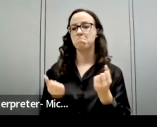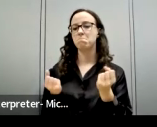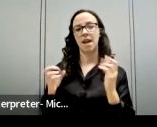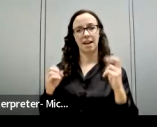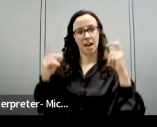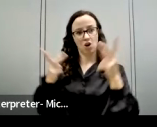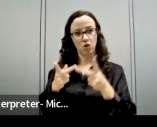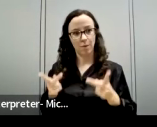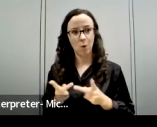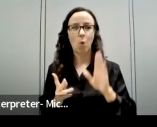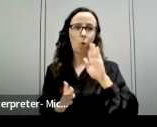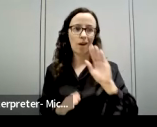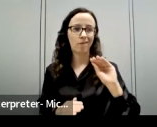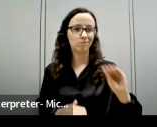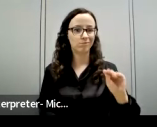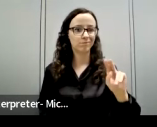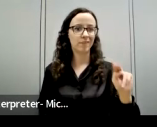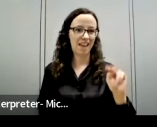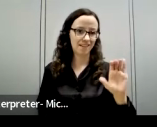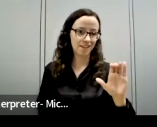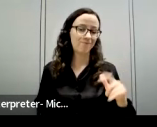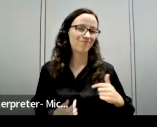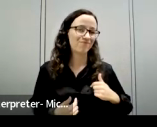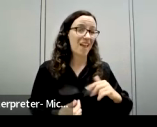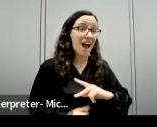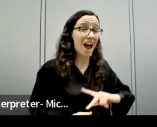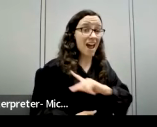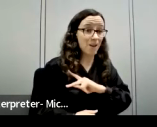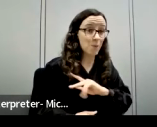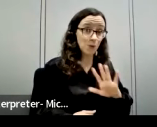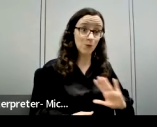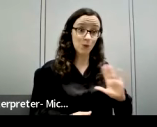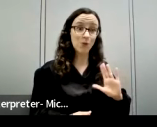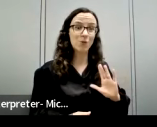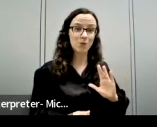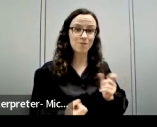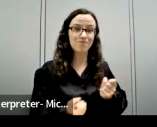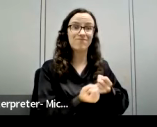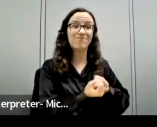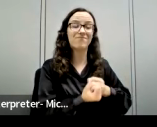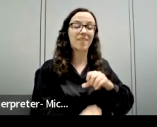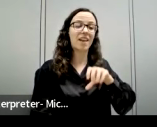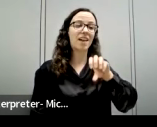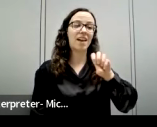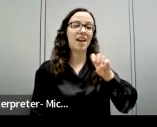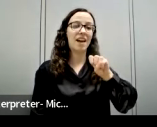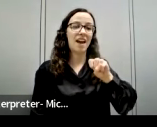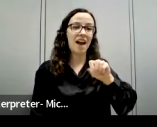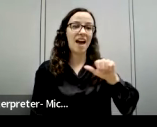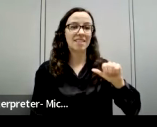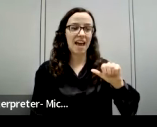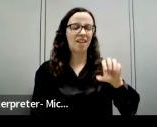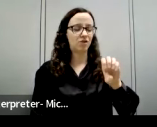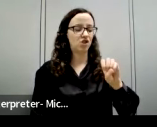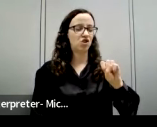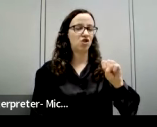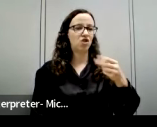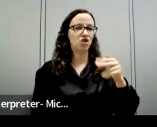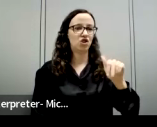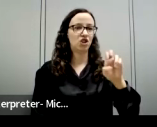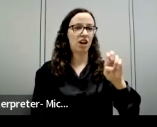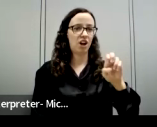put the NC on it. Personally, I used to be a big fan of the SA share alike. Whenever I made things, I would add a